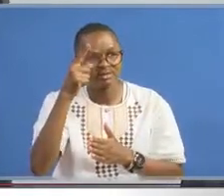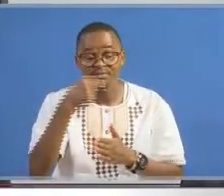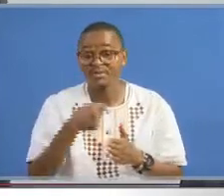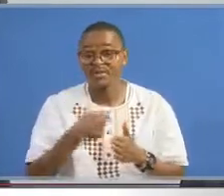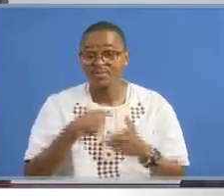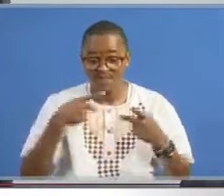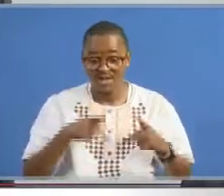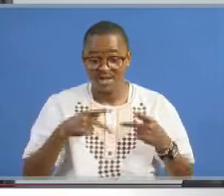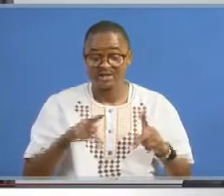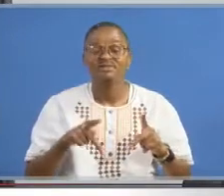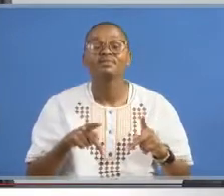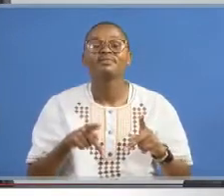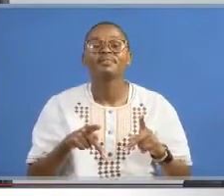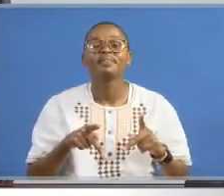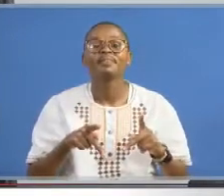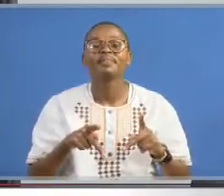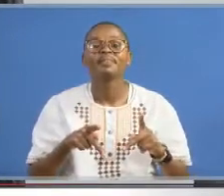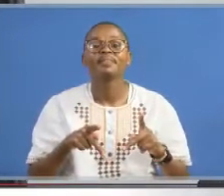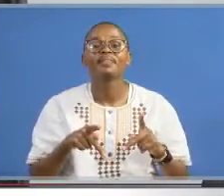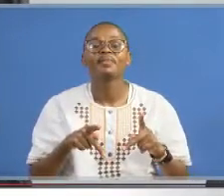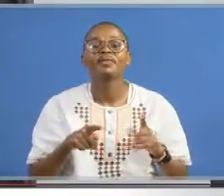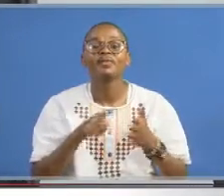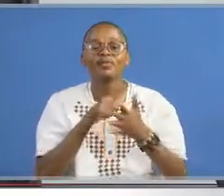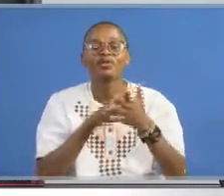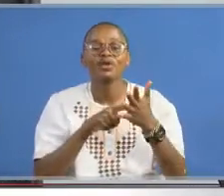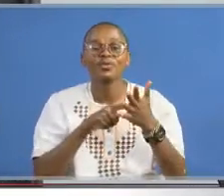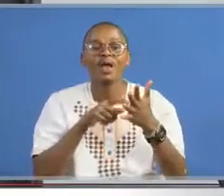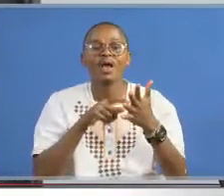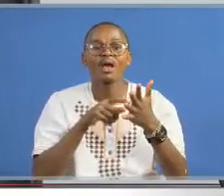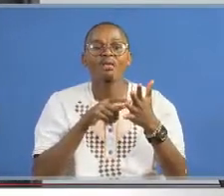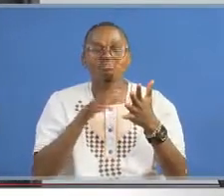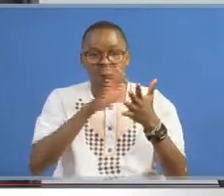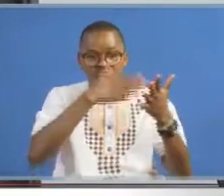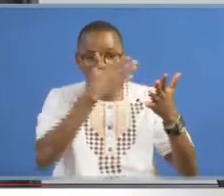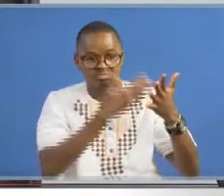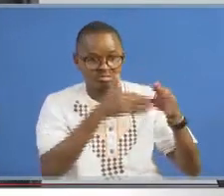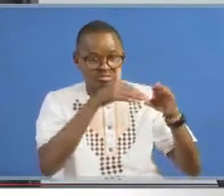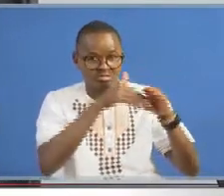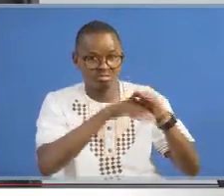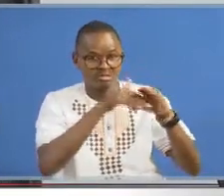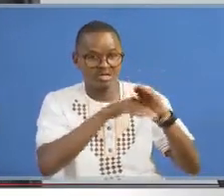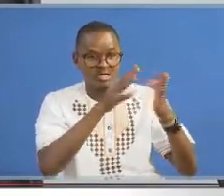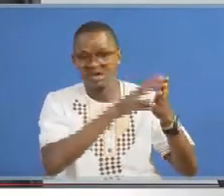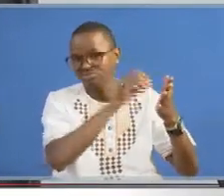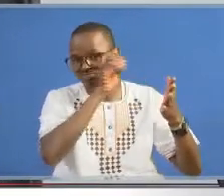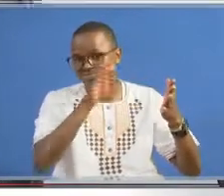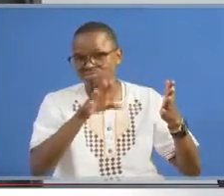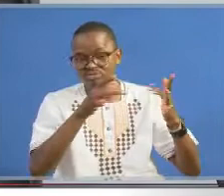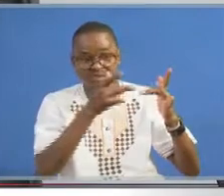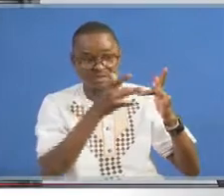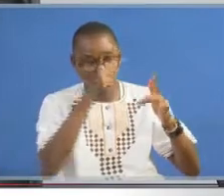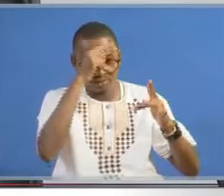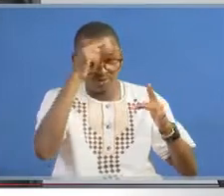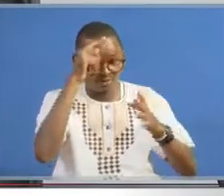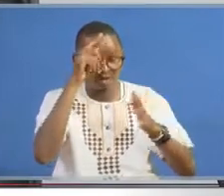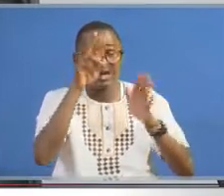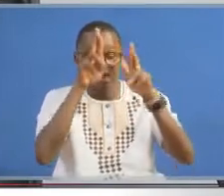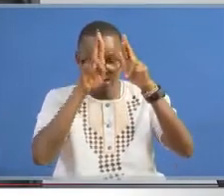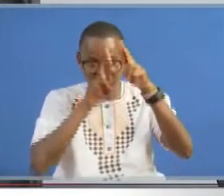mimi personally ile clip nilikuwa nime upload kwa internet, nenda kuitoa kwa sababu na